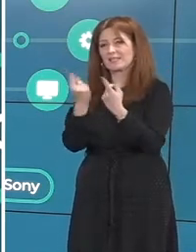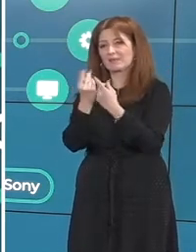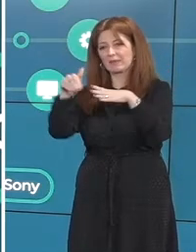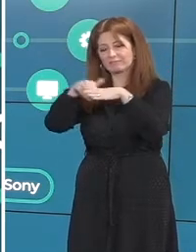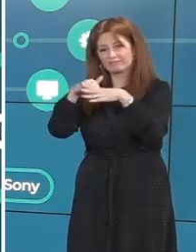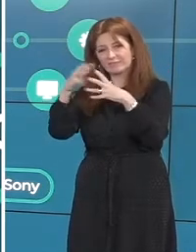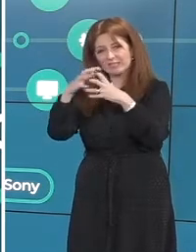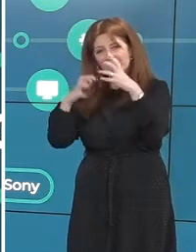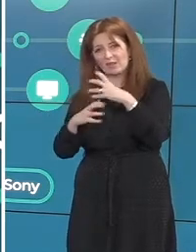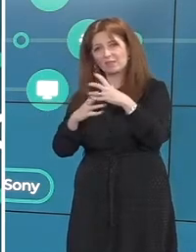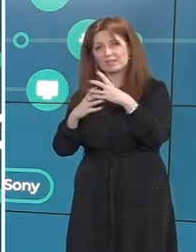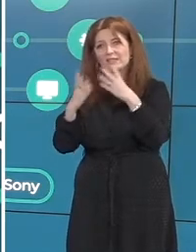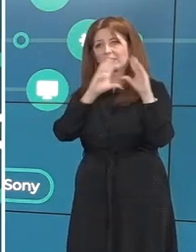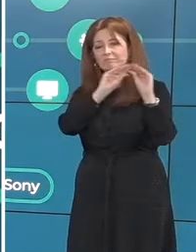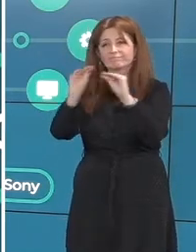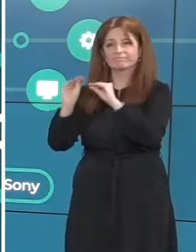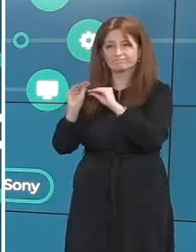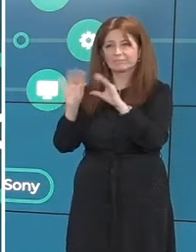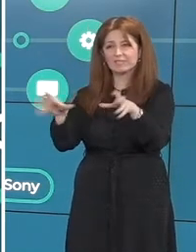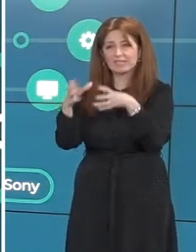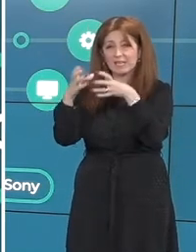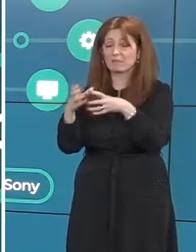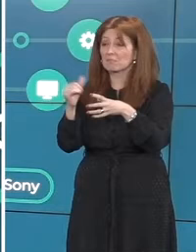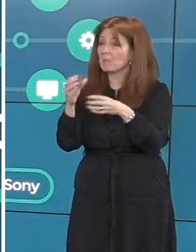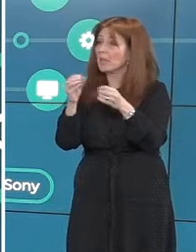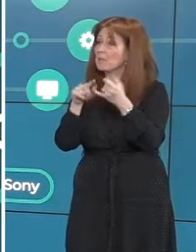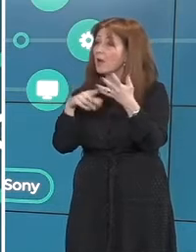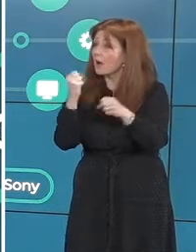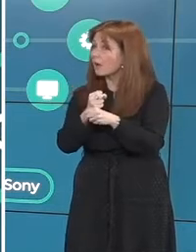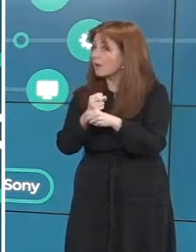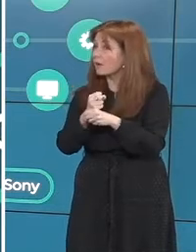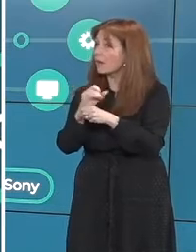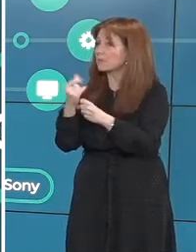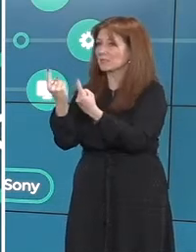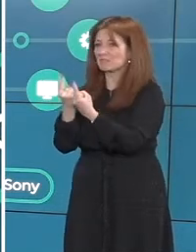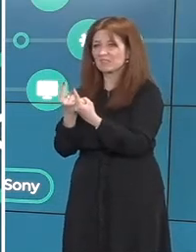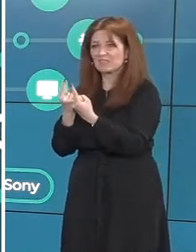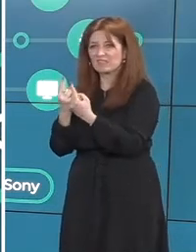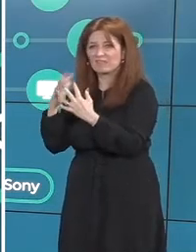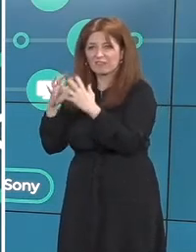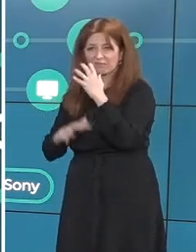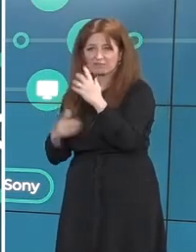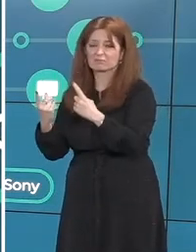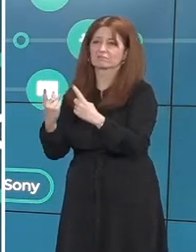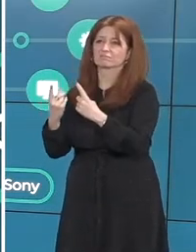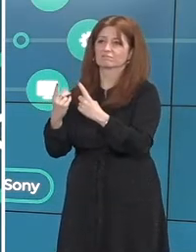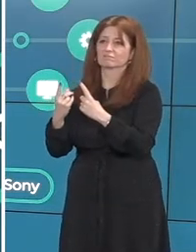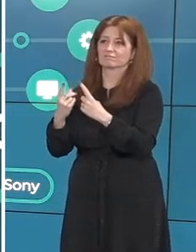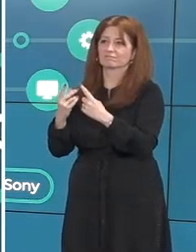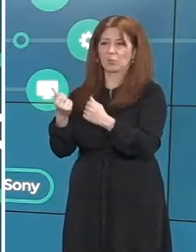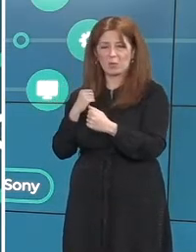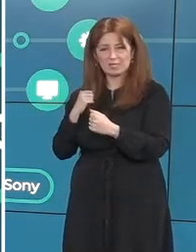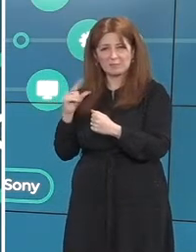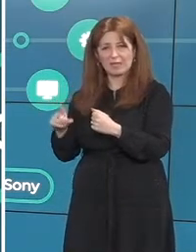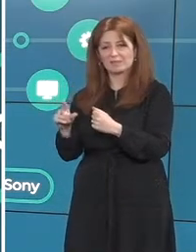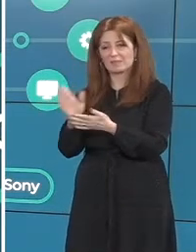bring it up with the teams. And usually it's a bug, but sometimes it's a feature that's working the way people don't expect. And then we bring that